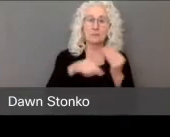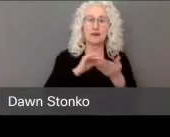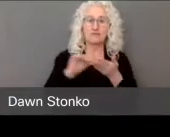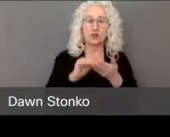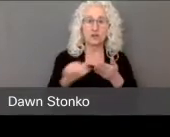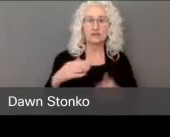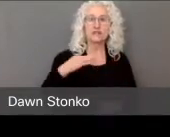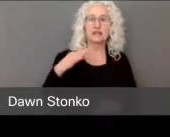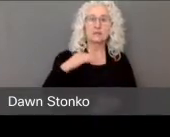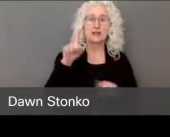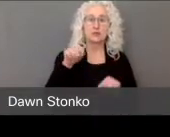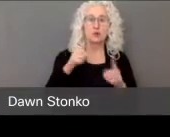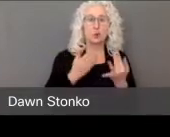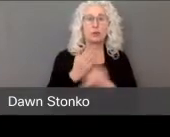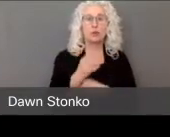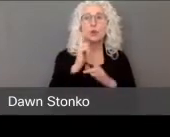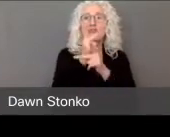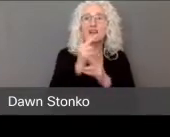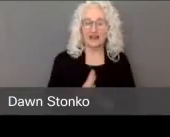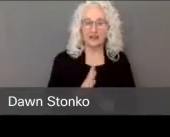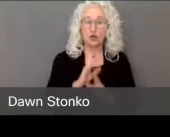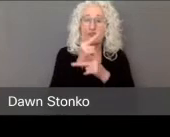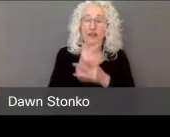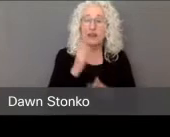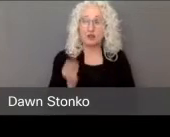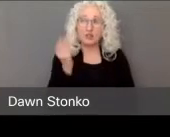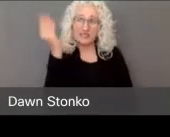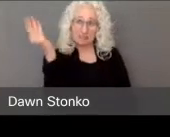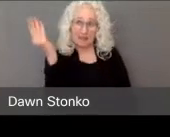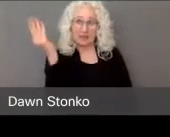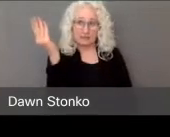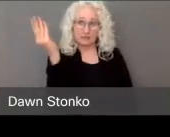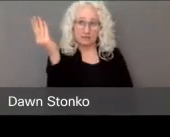has got to go through the lender. The lenders submit the business